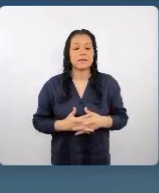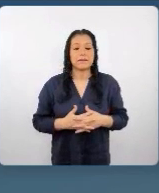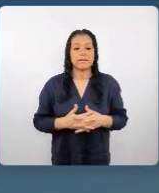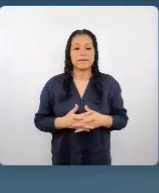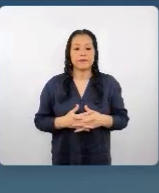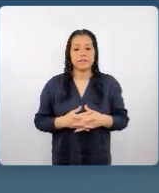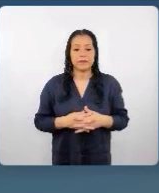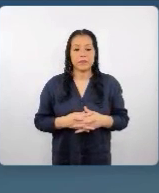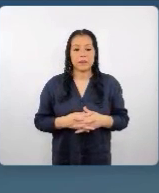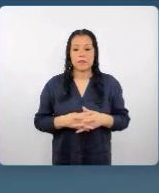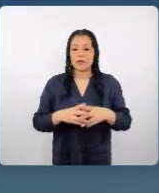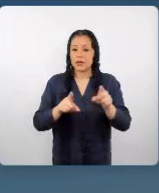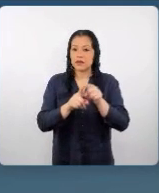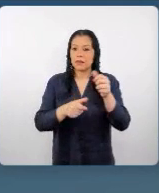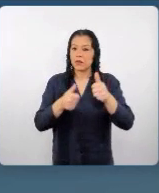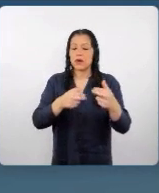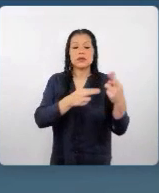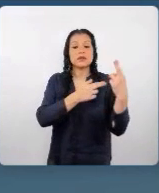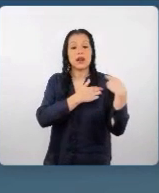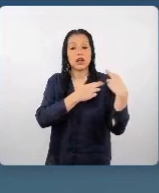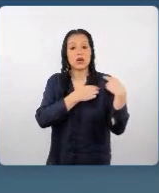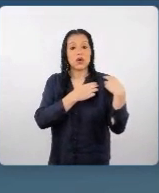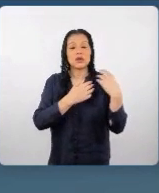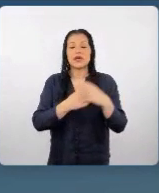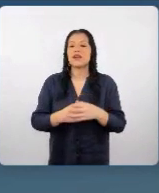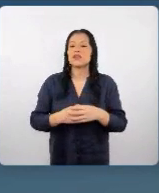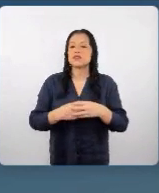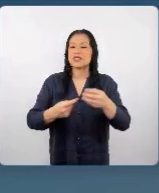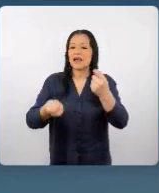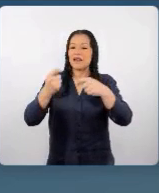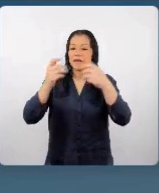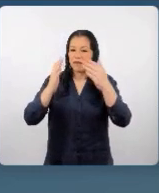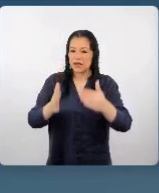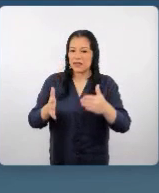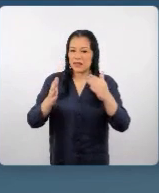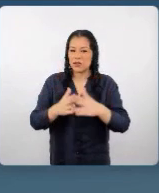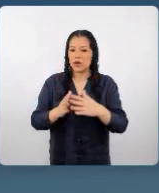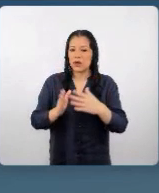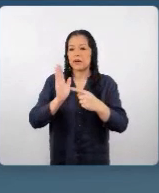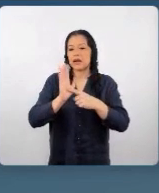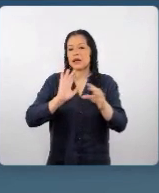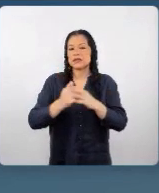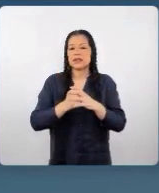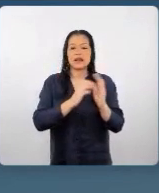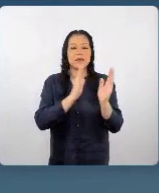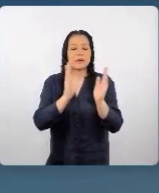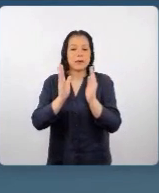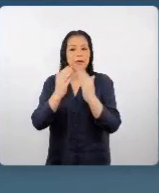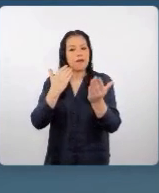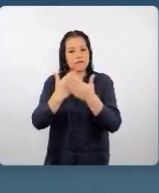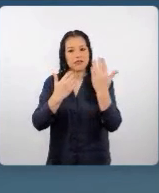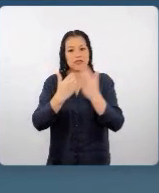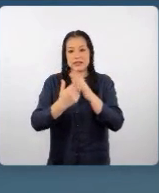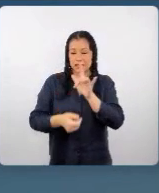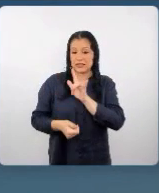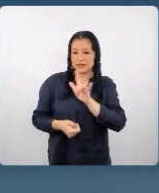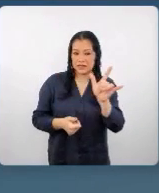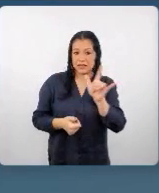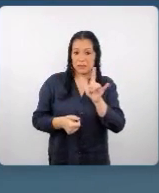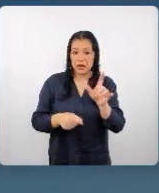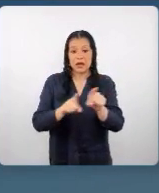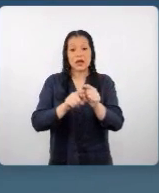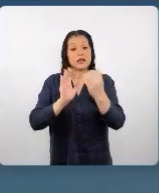and the role which a travel agent plays to make their travel easy. And all the more with COVID protocols in